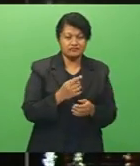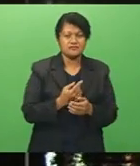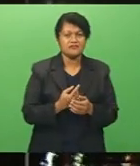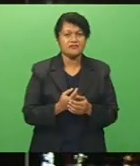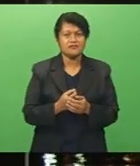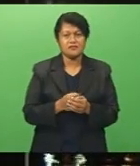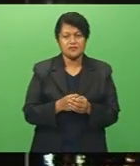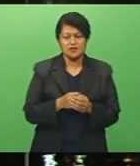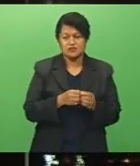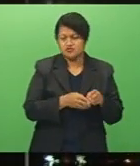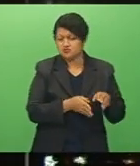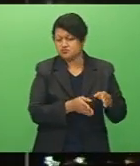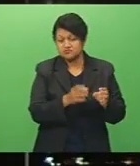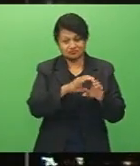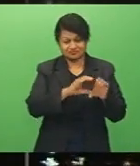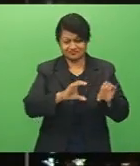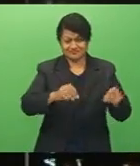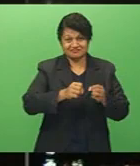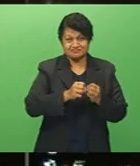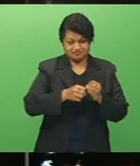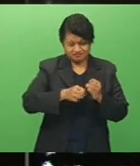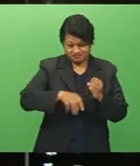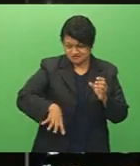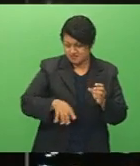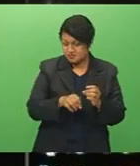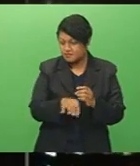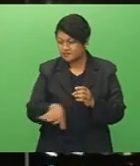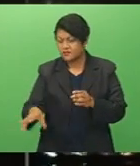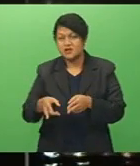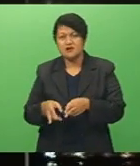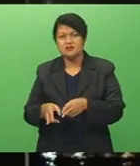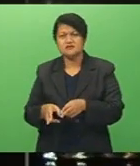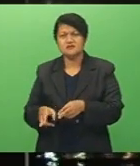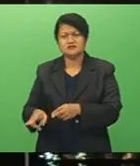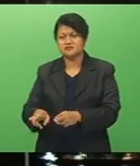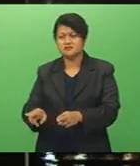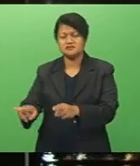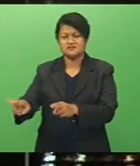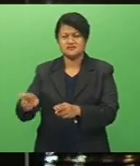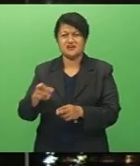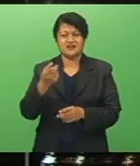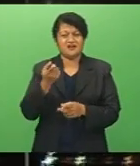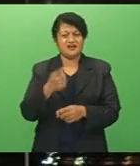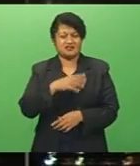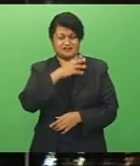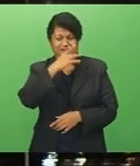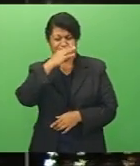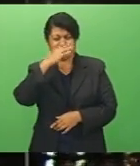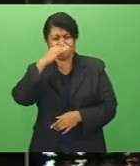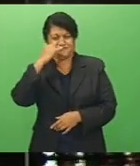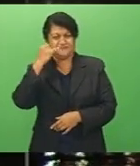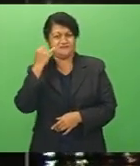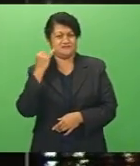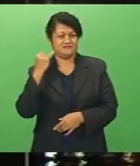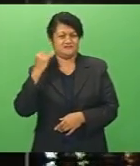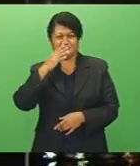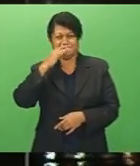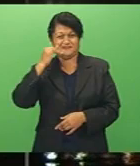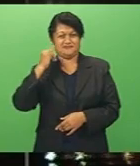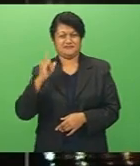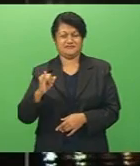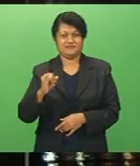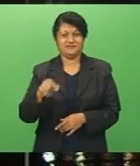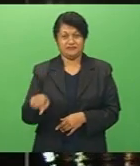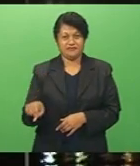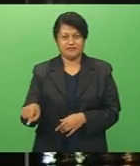Uluituni Creek. Residents can't fish and have to live with a foul smell from raw sewage floating in the water. The Water